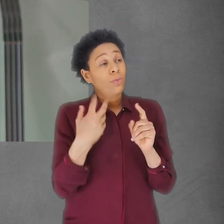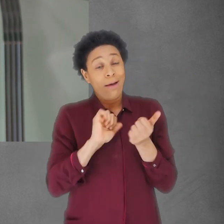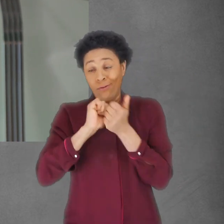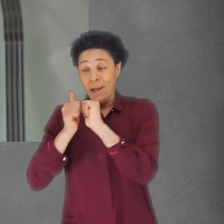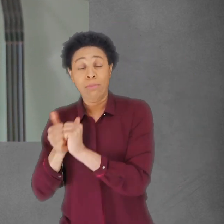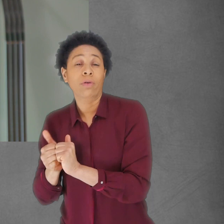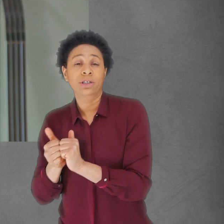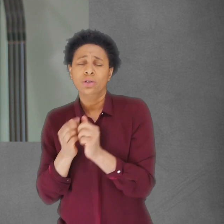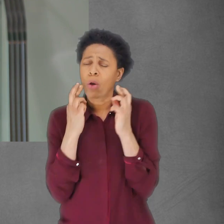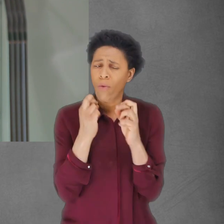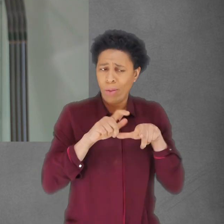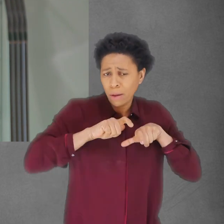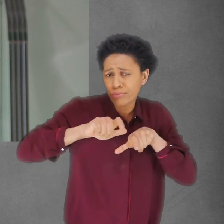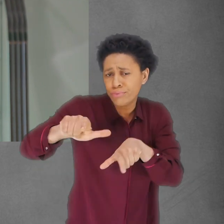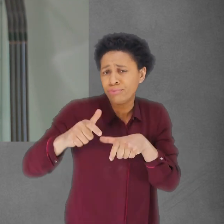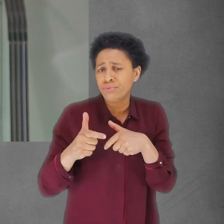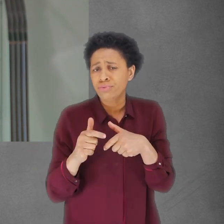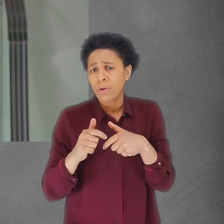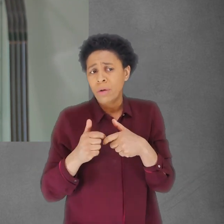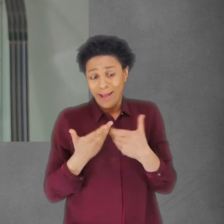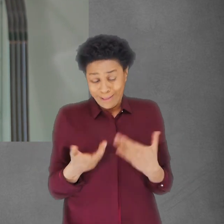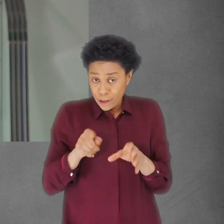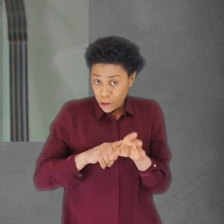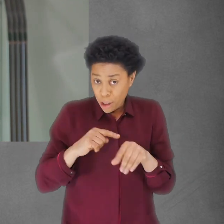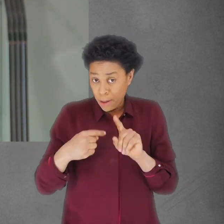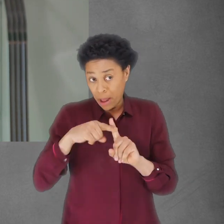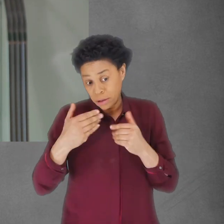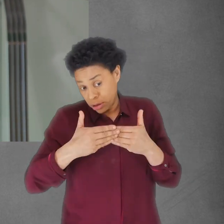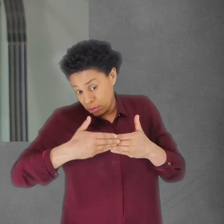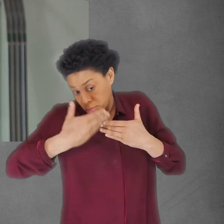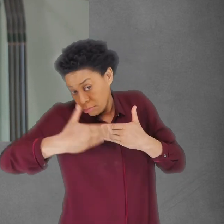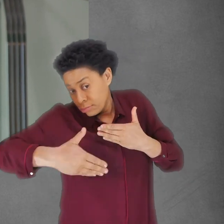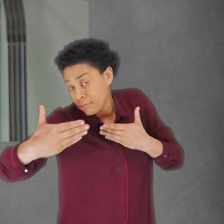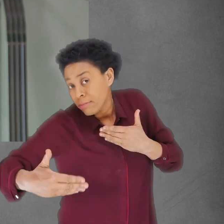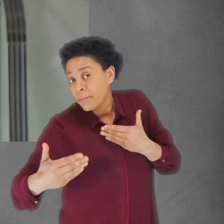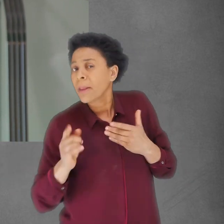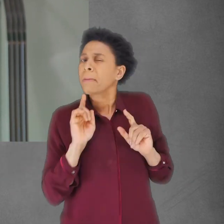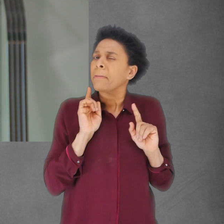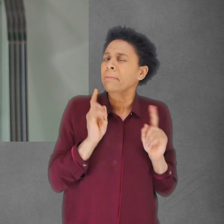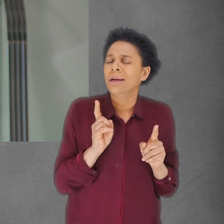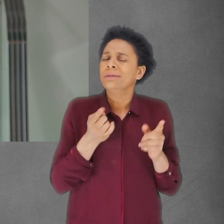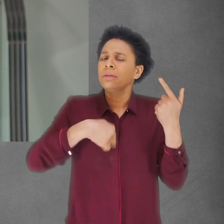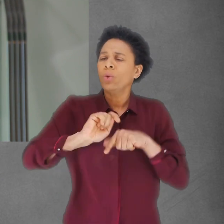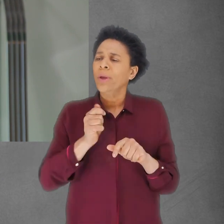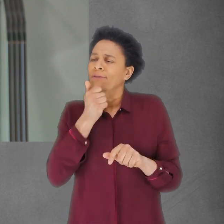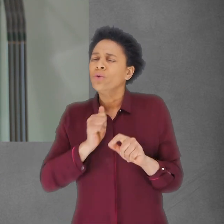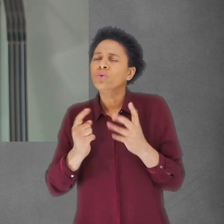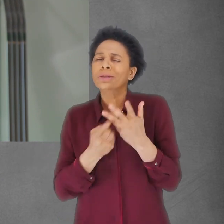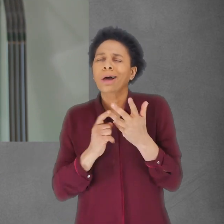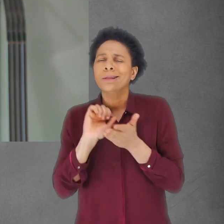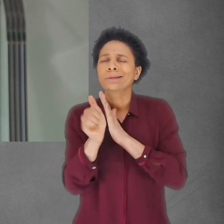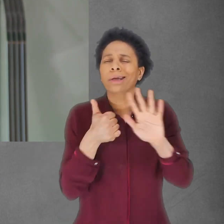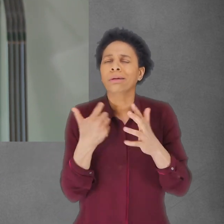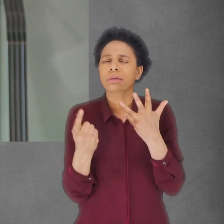this year as well. But I think also recognizing the value of bringing in other forms and other disciplines into